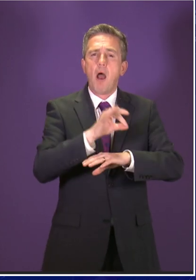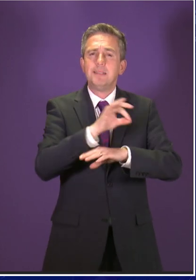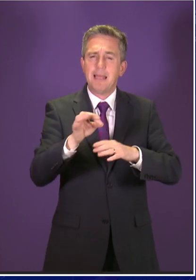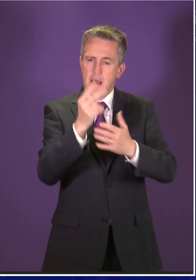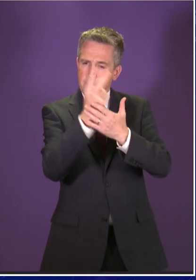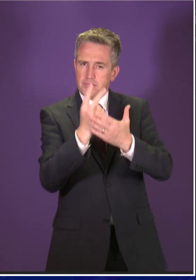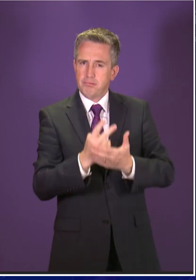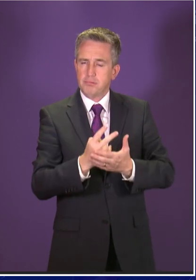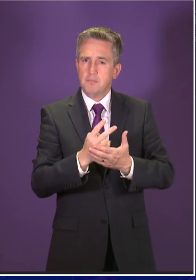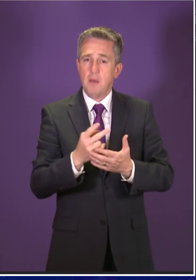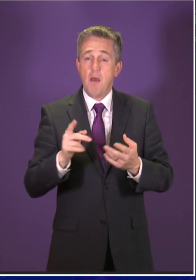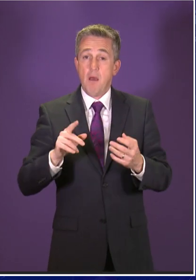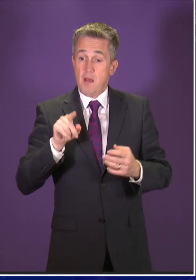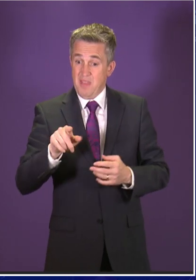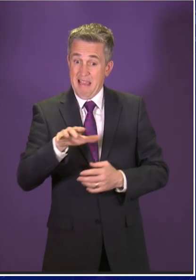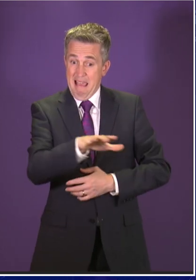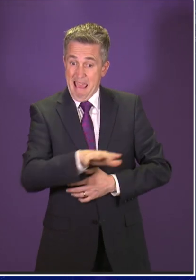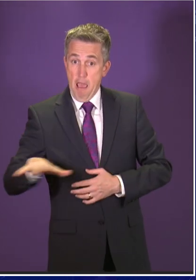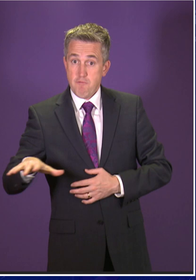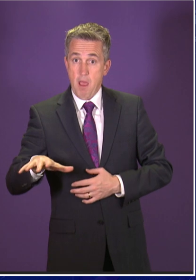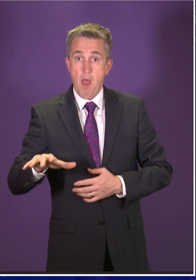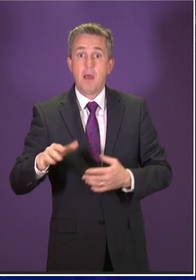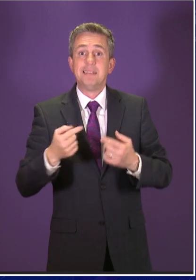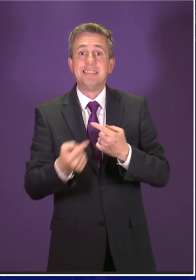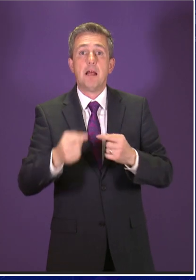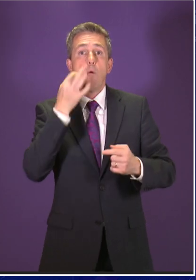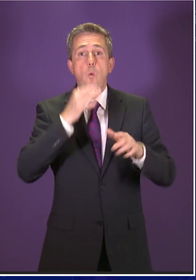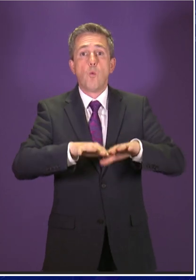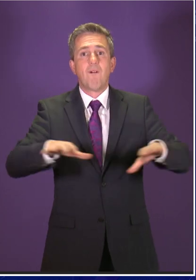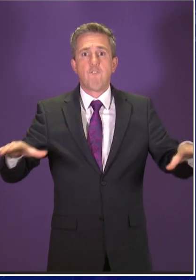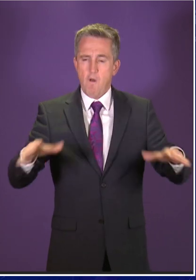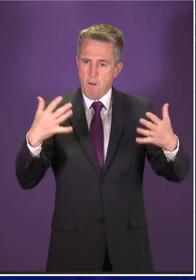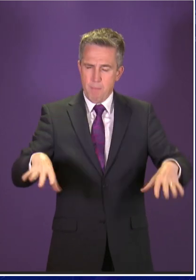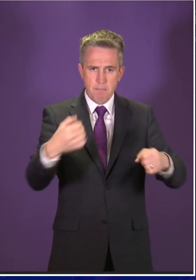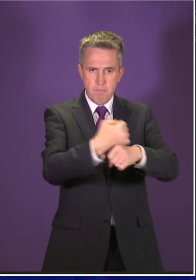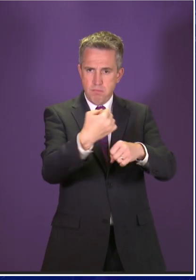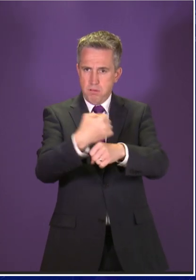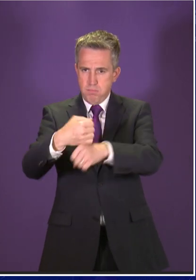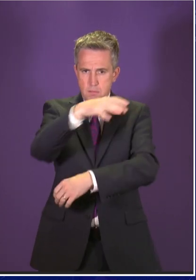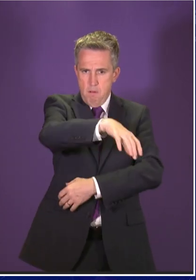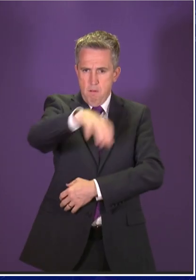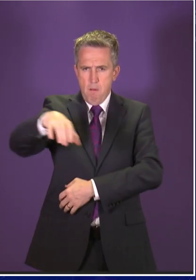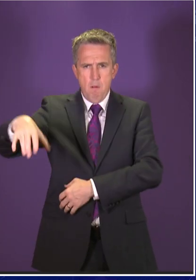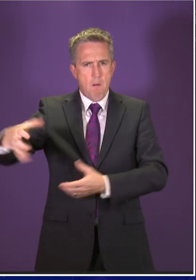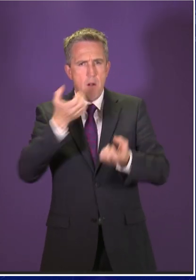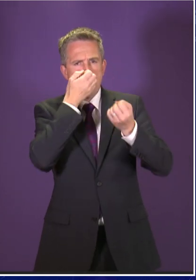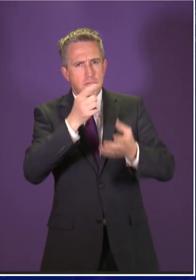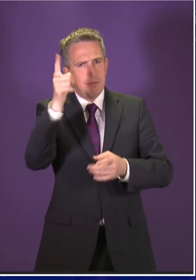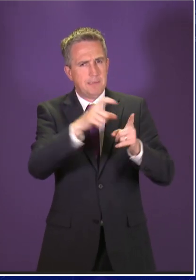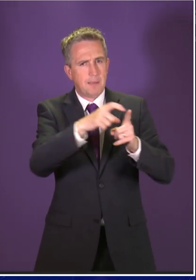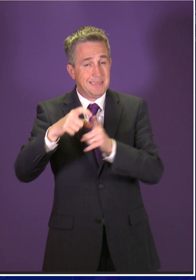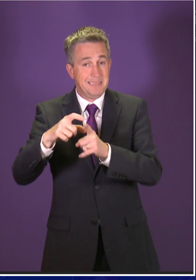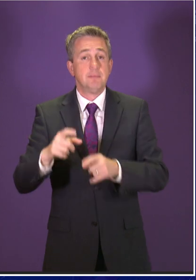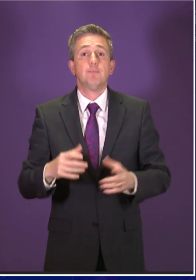focal point of the regeneration of Dundee's waterfront. On the basis of that project, the Wall